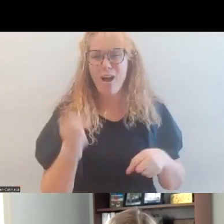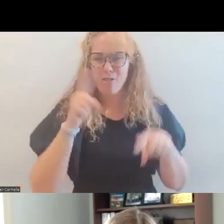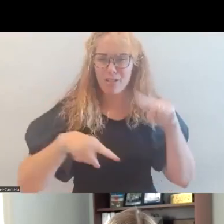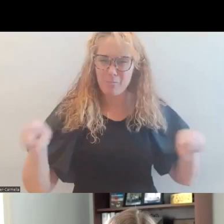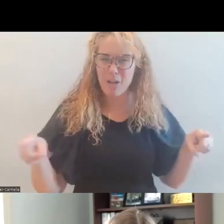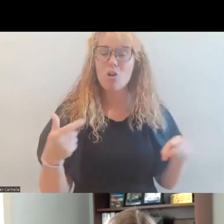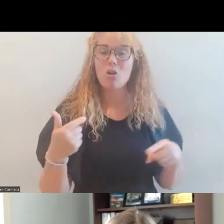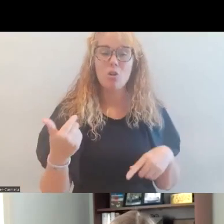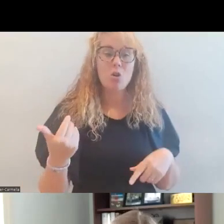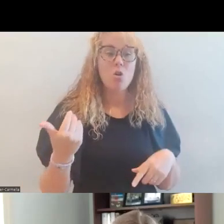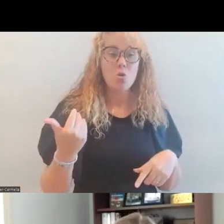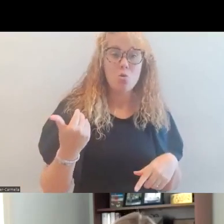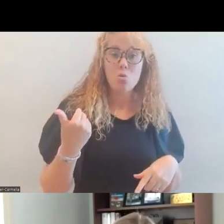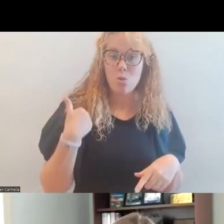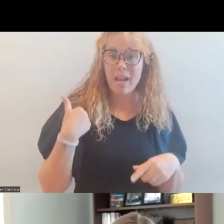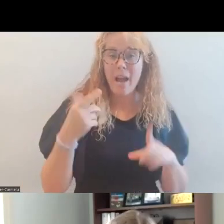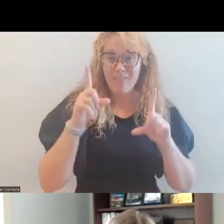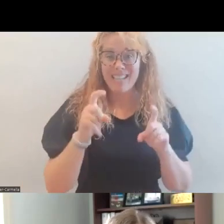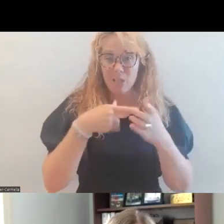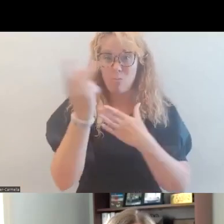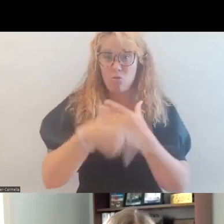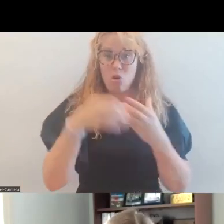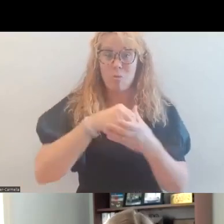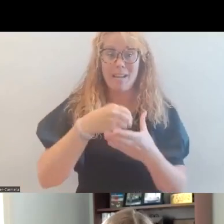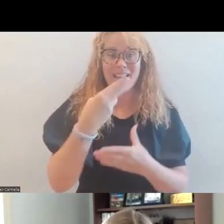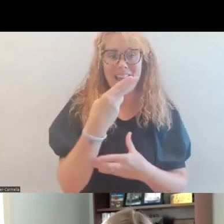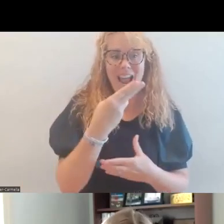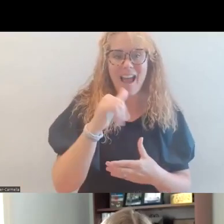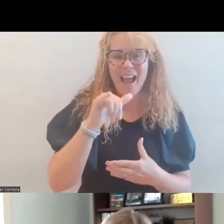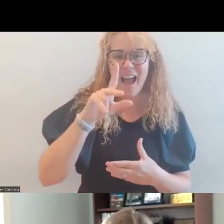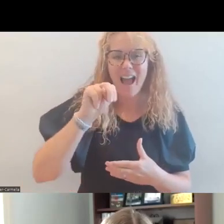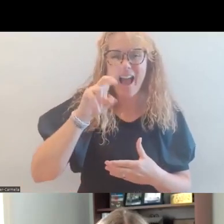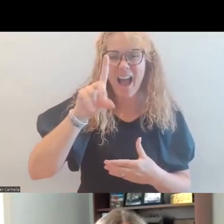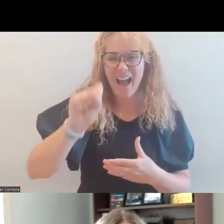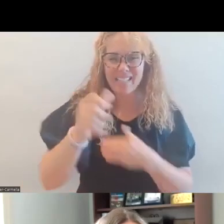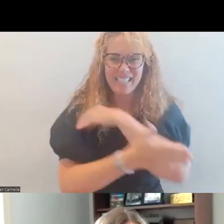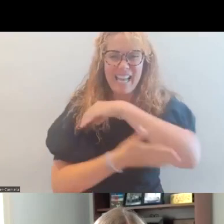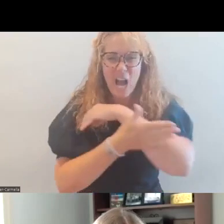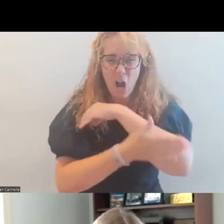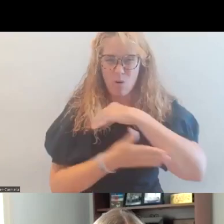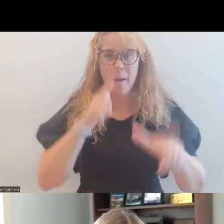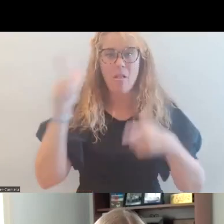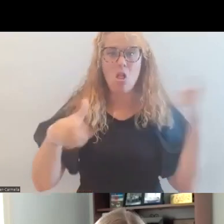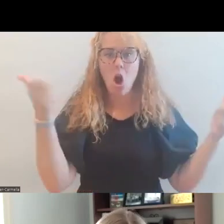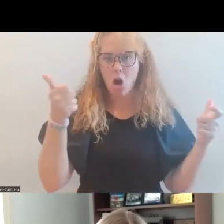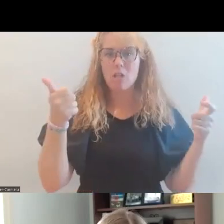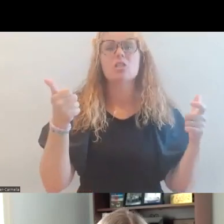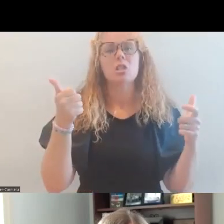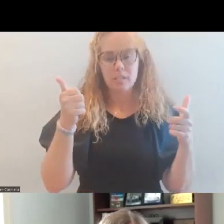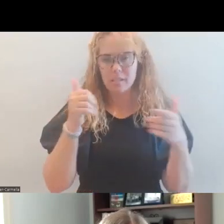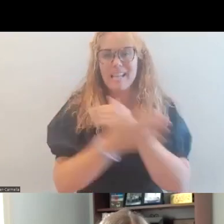the program in Hinds County, which is one of our largest counties. It houses our capital city of